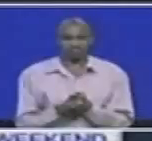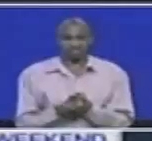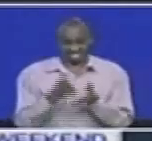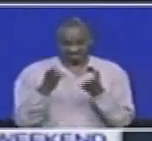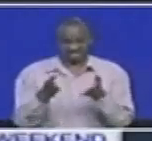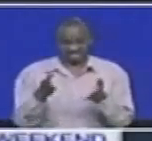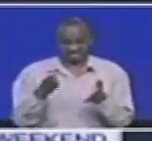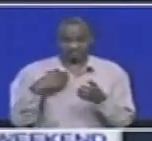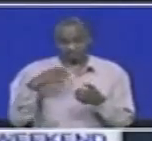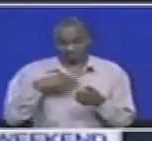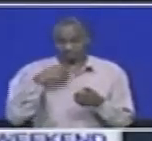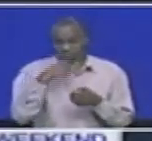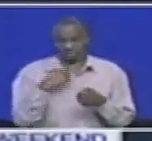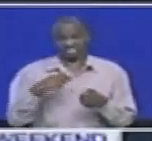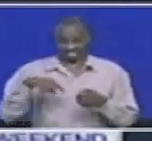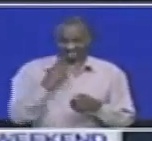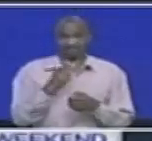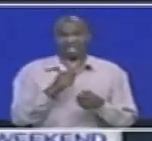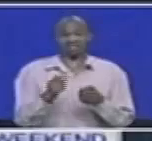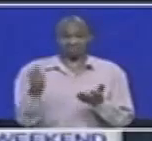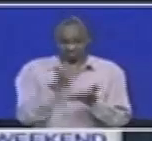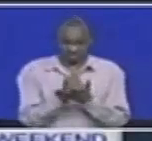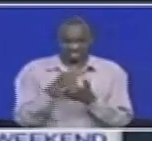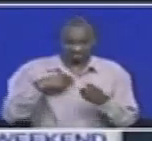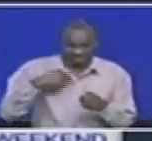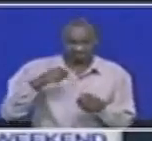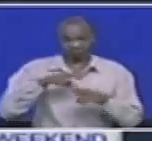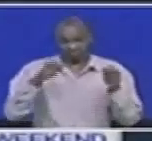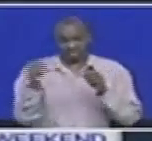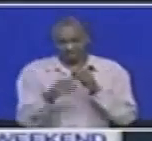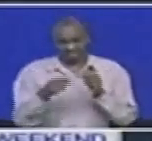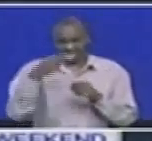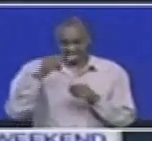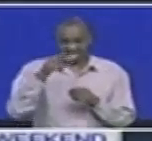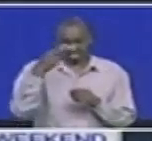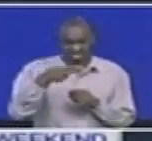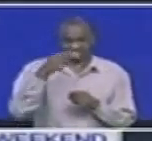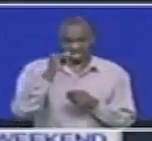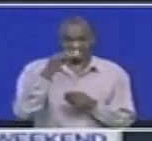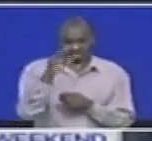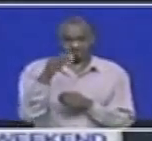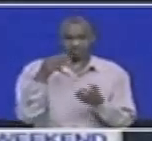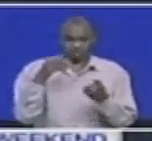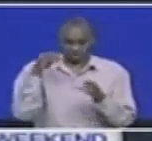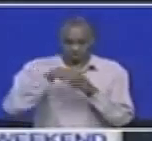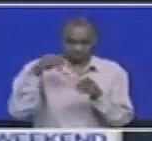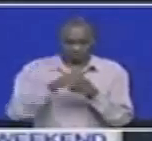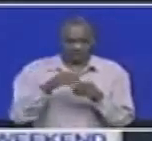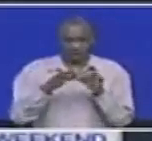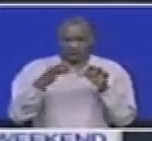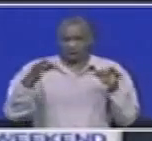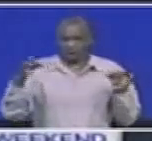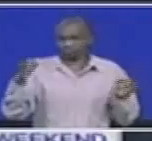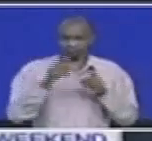Now, this is for those who are self-employed and who are remitting their monthly NHIF contribution, which requires a long journey